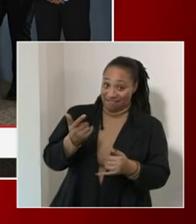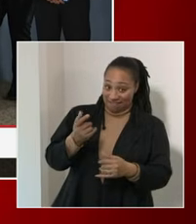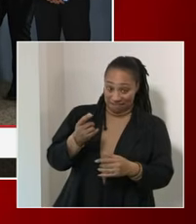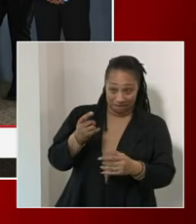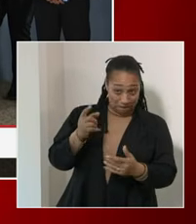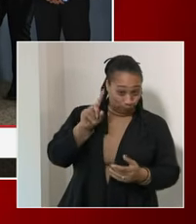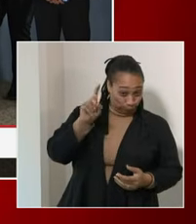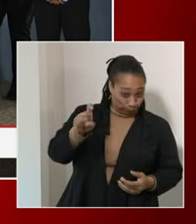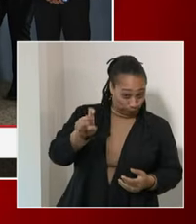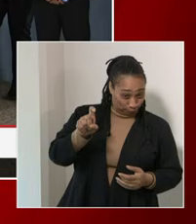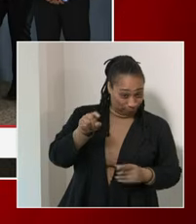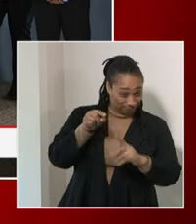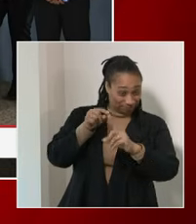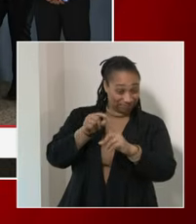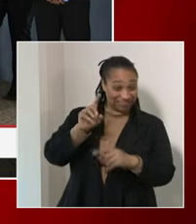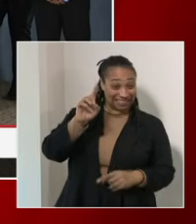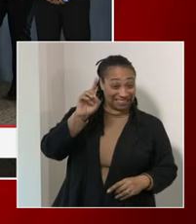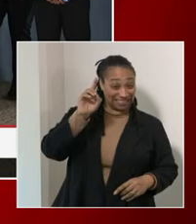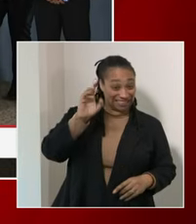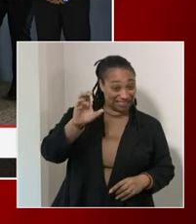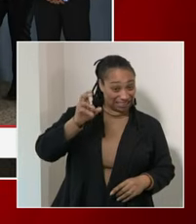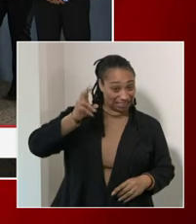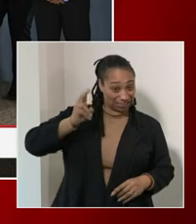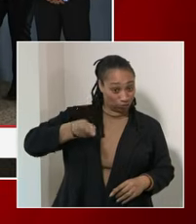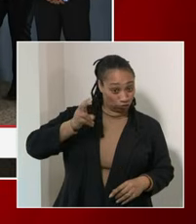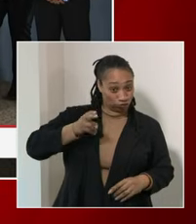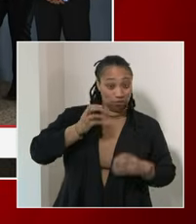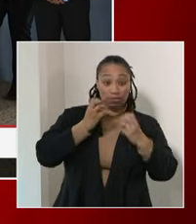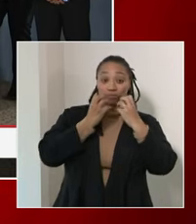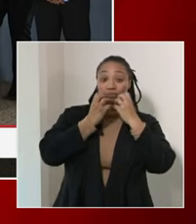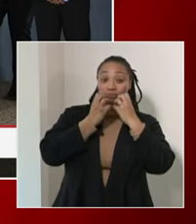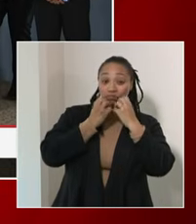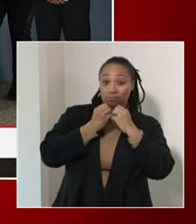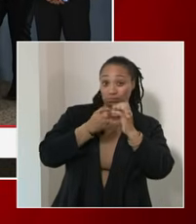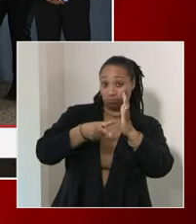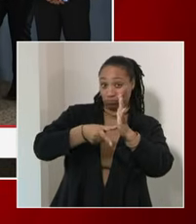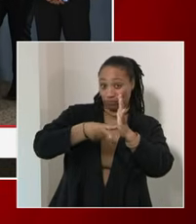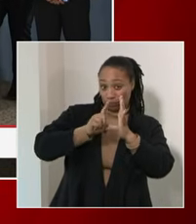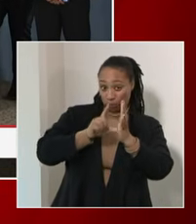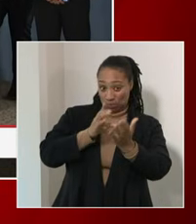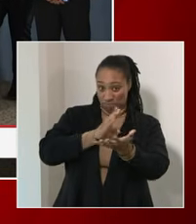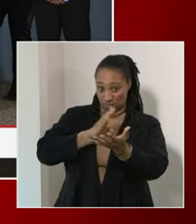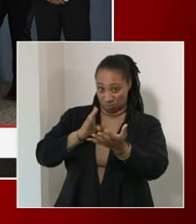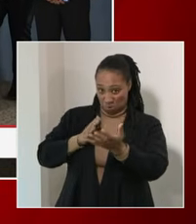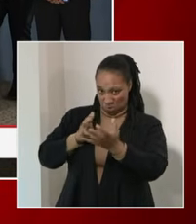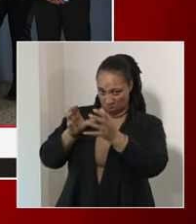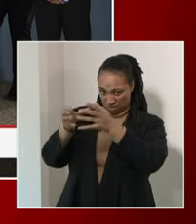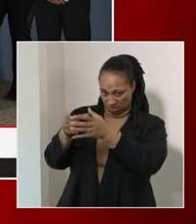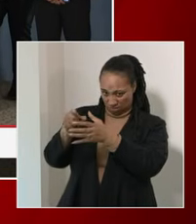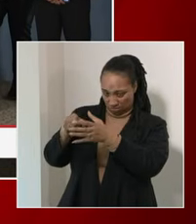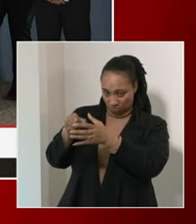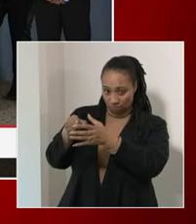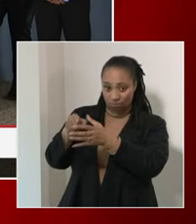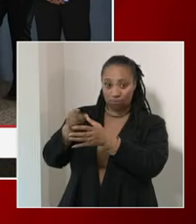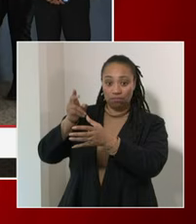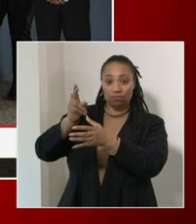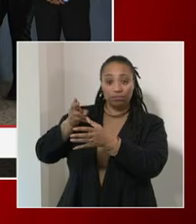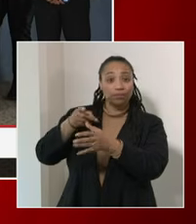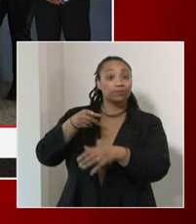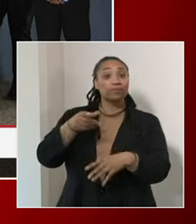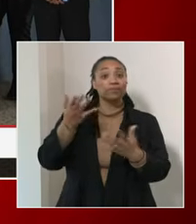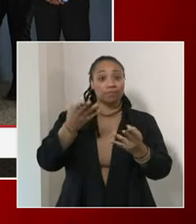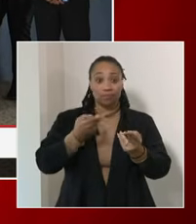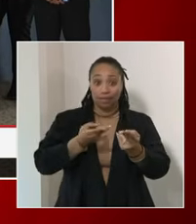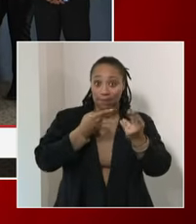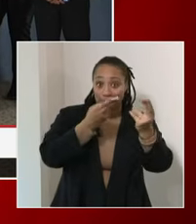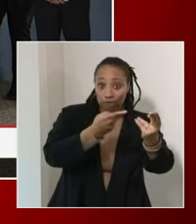Preservation Review Board. Okay. So we have 3 nominations, 2 civilian, 1 architectural. And there was some